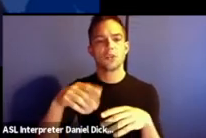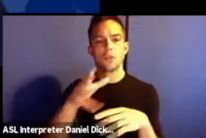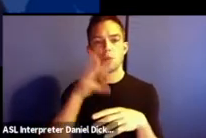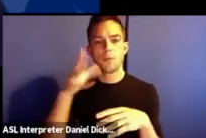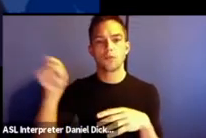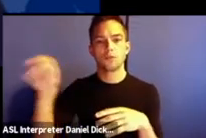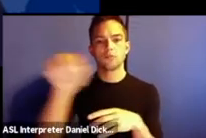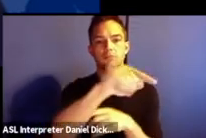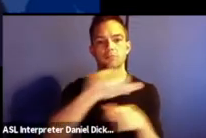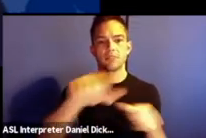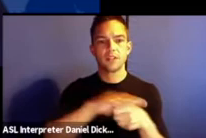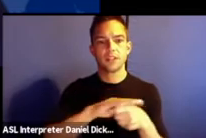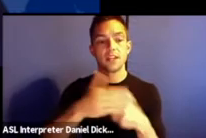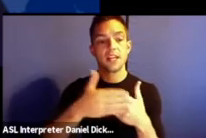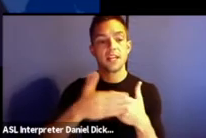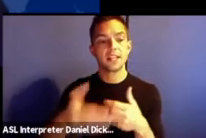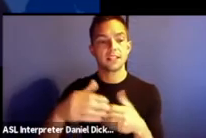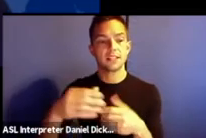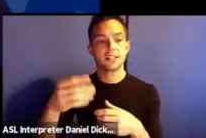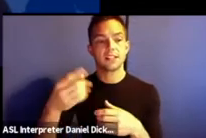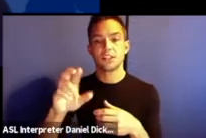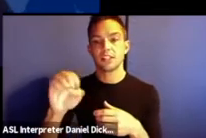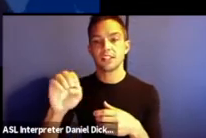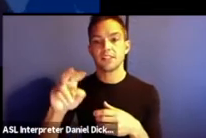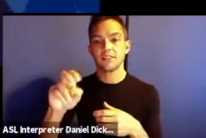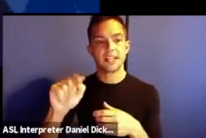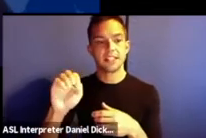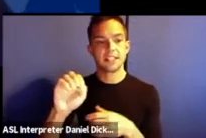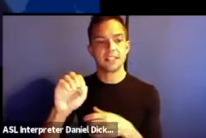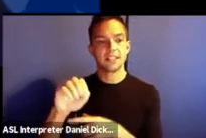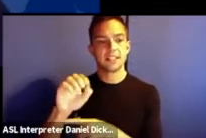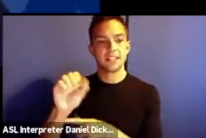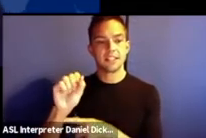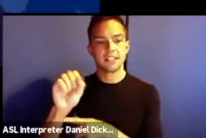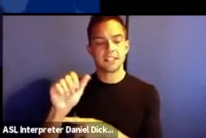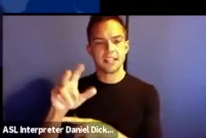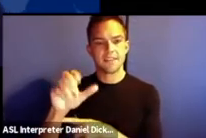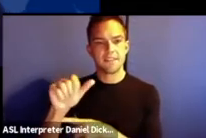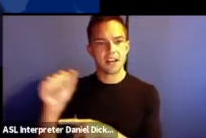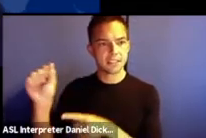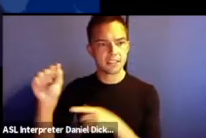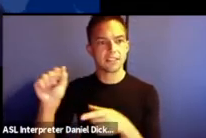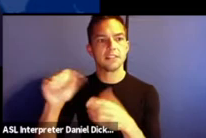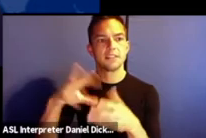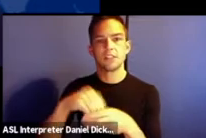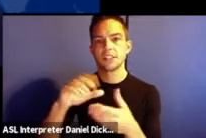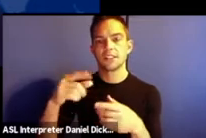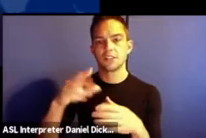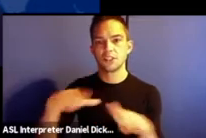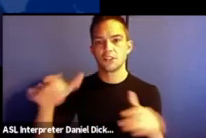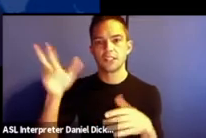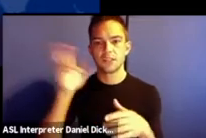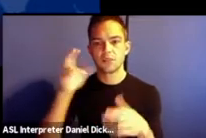Next, Dr. Yvette Sejas is an associate professor and director of family support services at the Children's Hearing Program at the University of